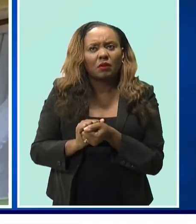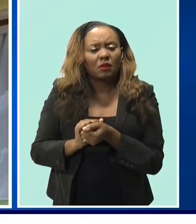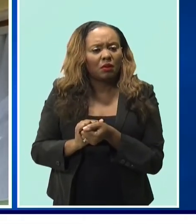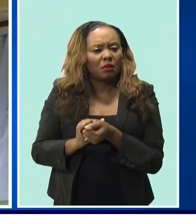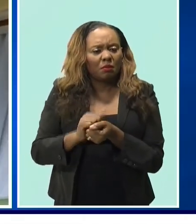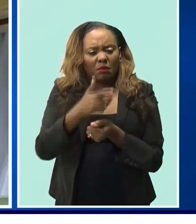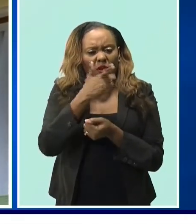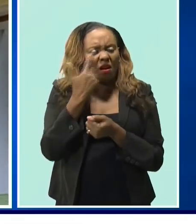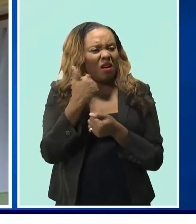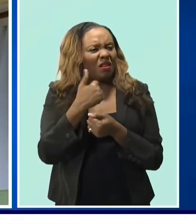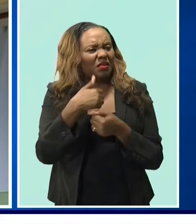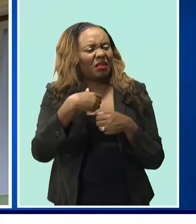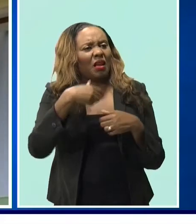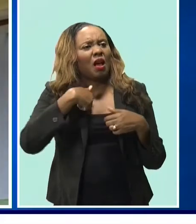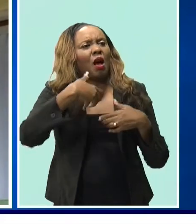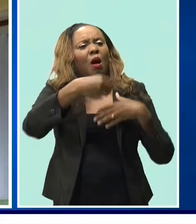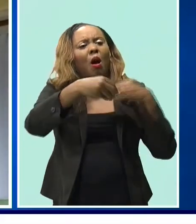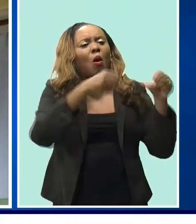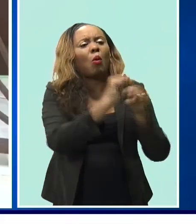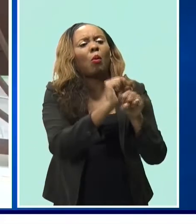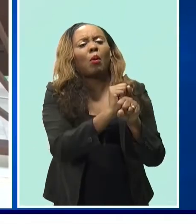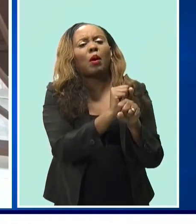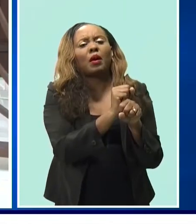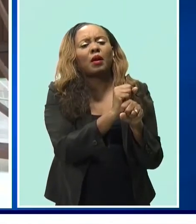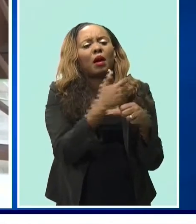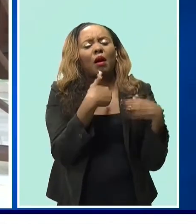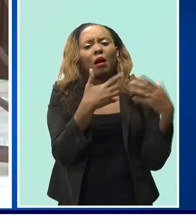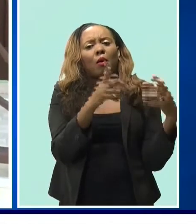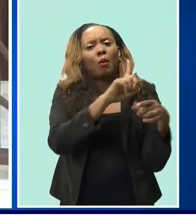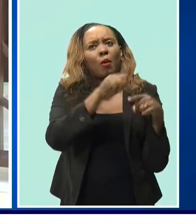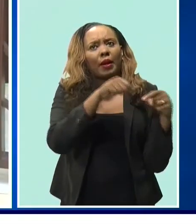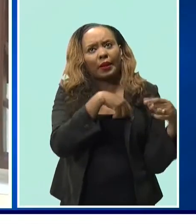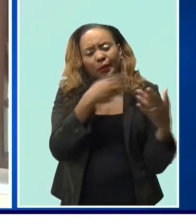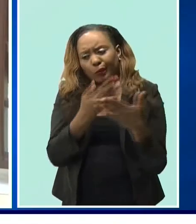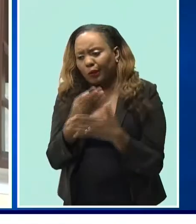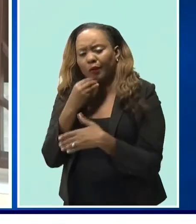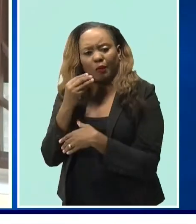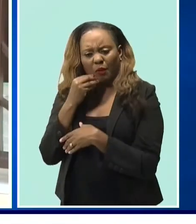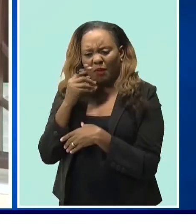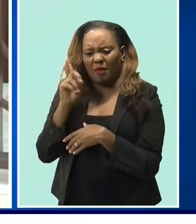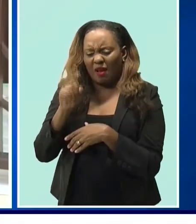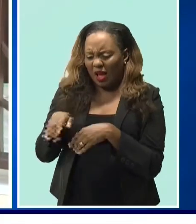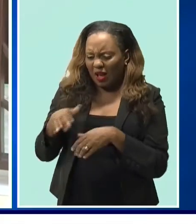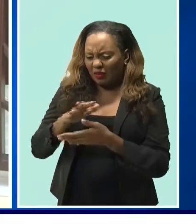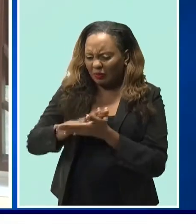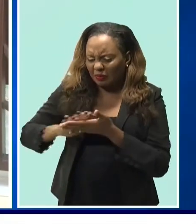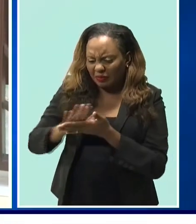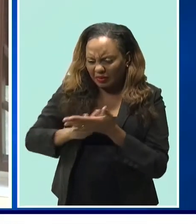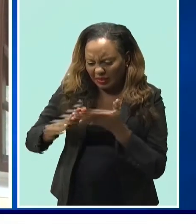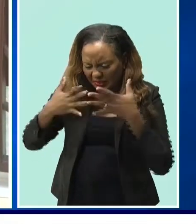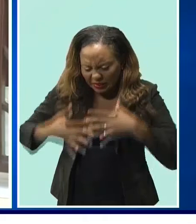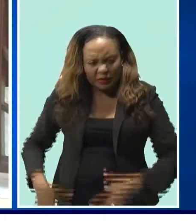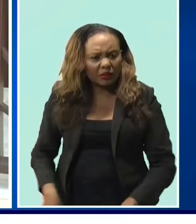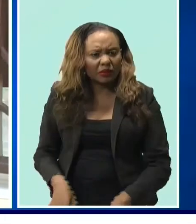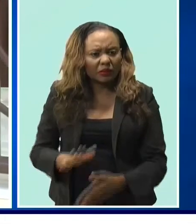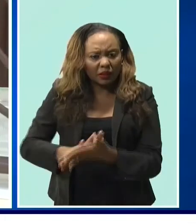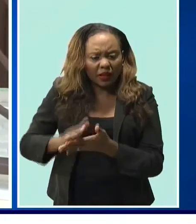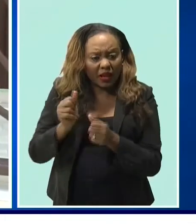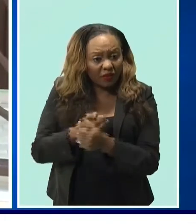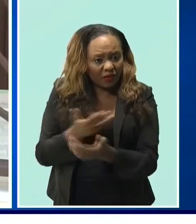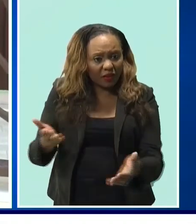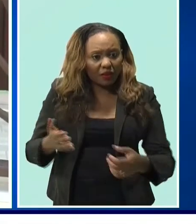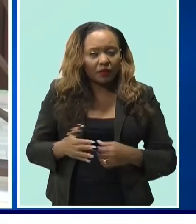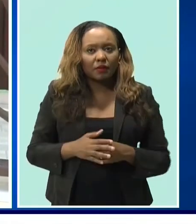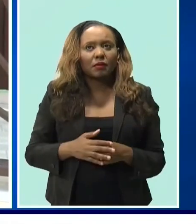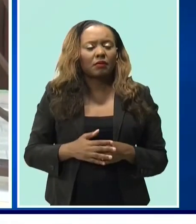your home and then you don't have water to clean yourself. In general, we get the tankers come around every day and we get a supply of water, but the issue